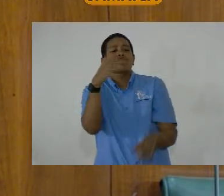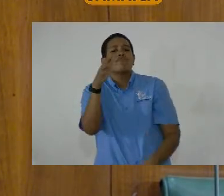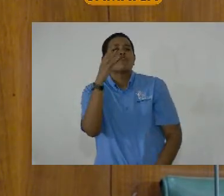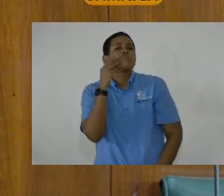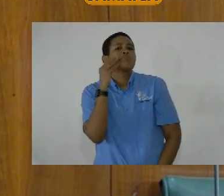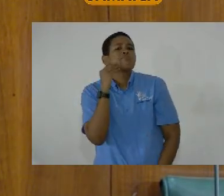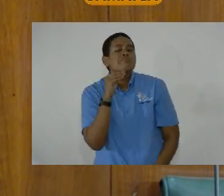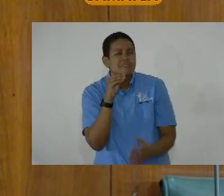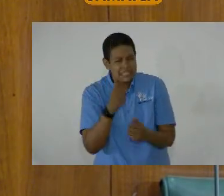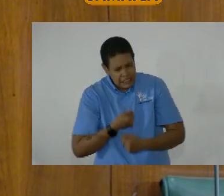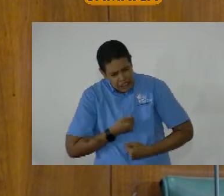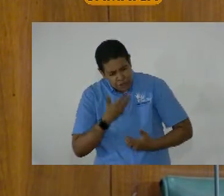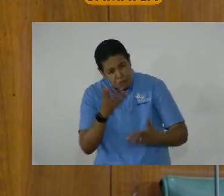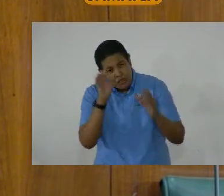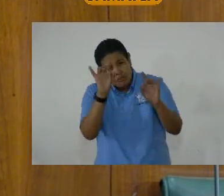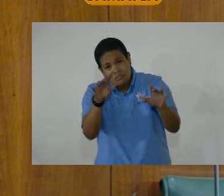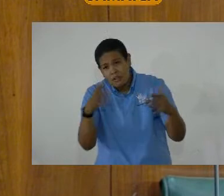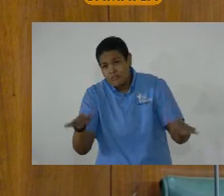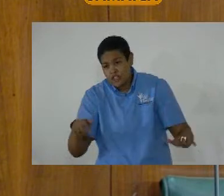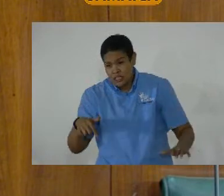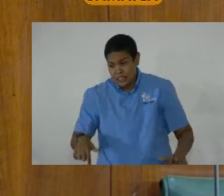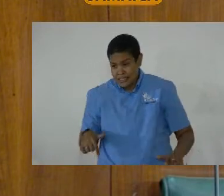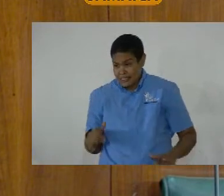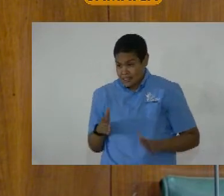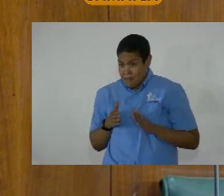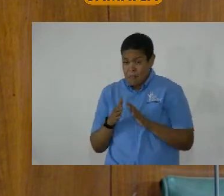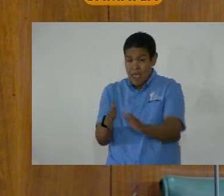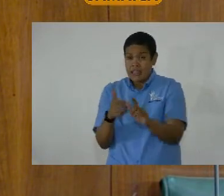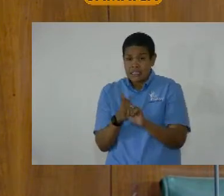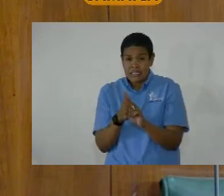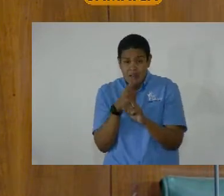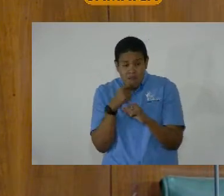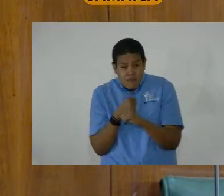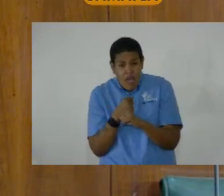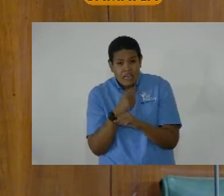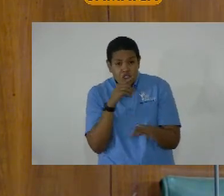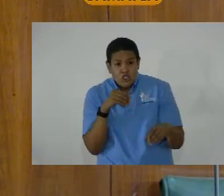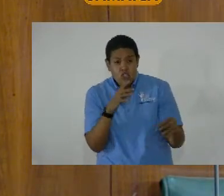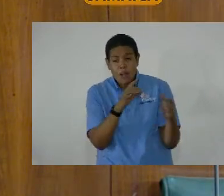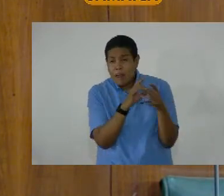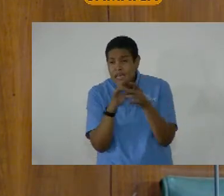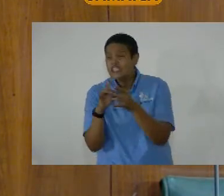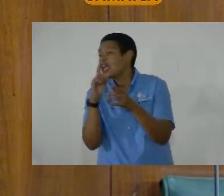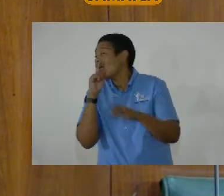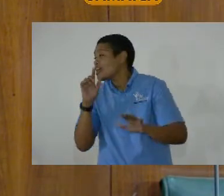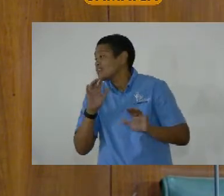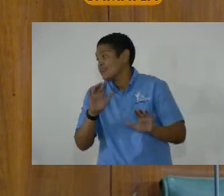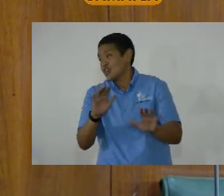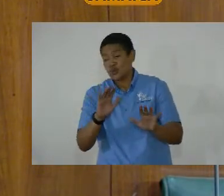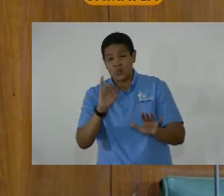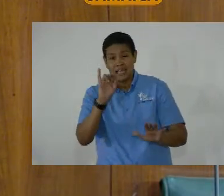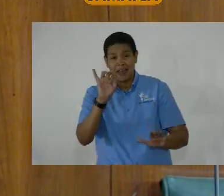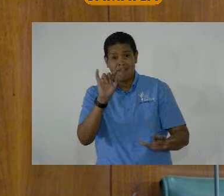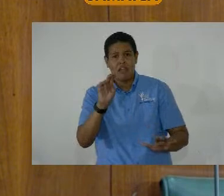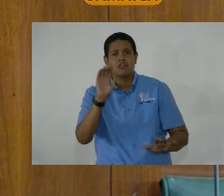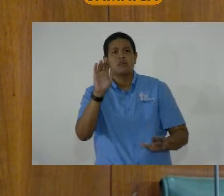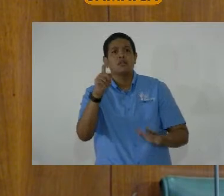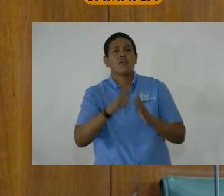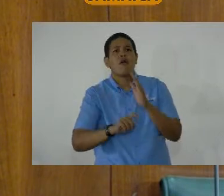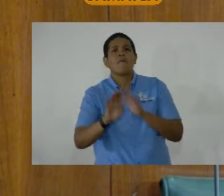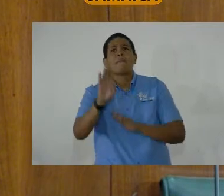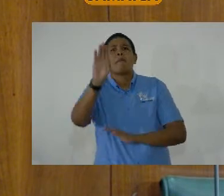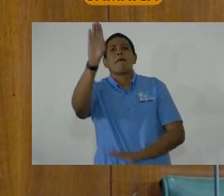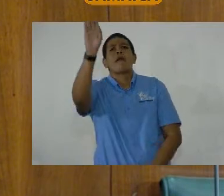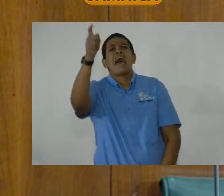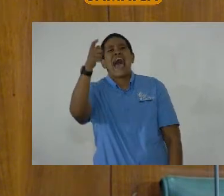view that this orthodox method of fighting supply chain-induced inflation is